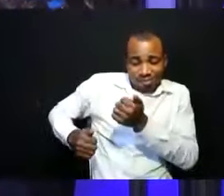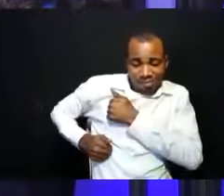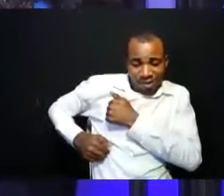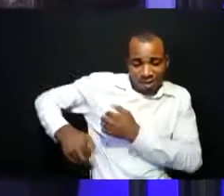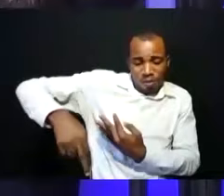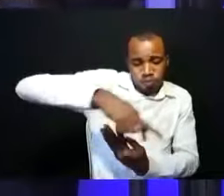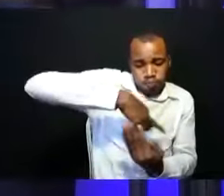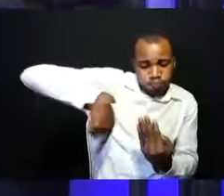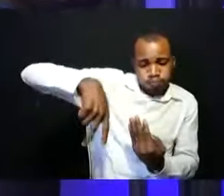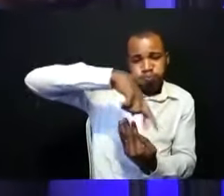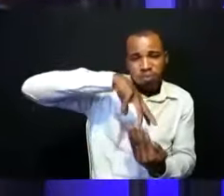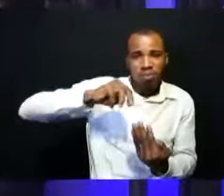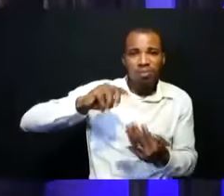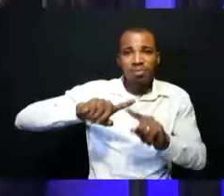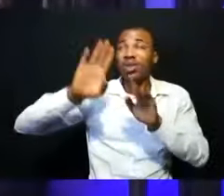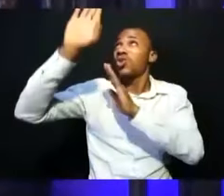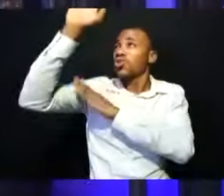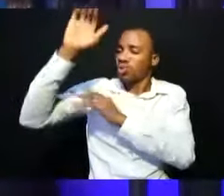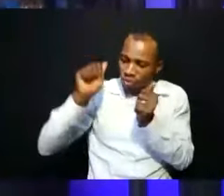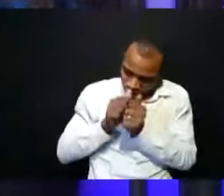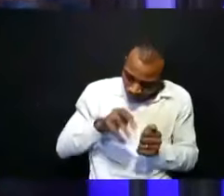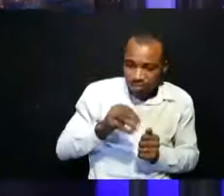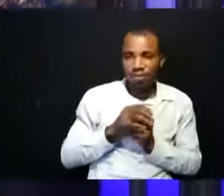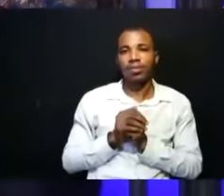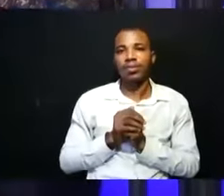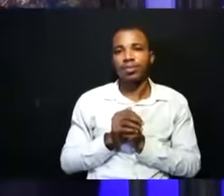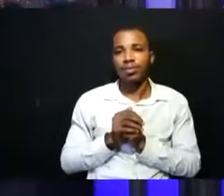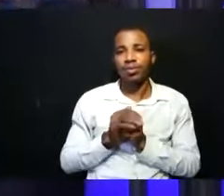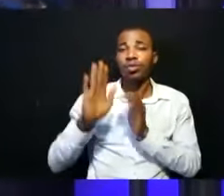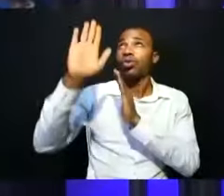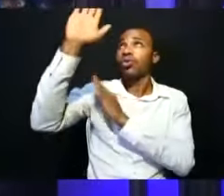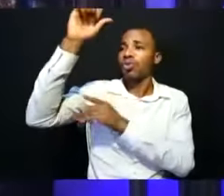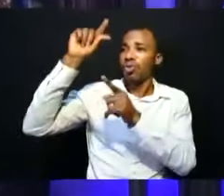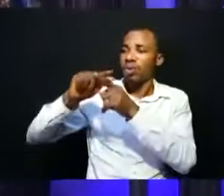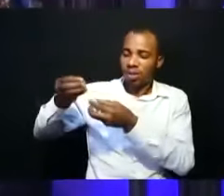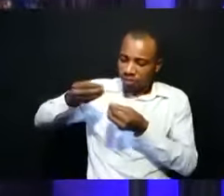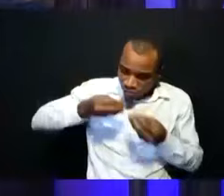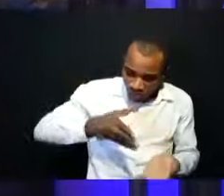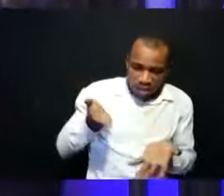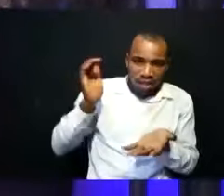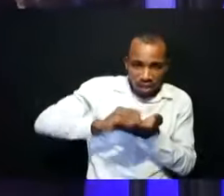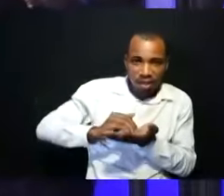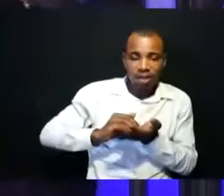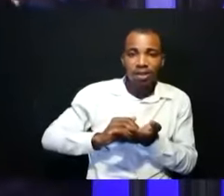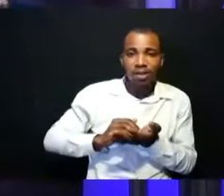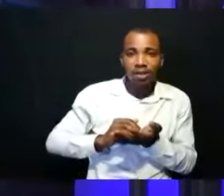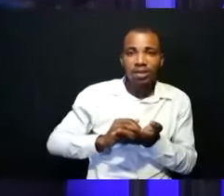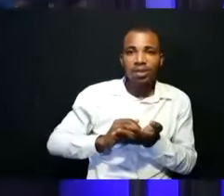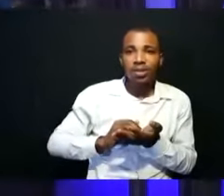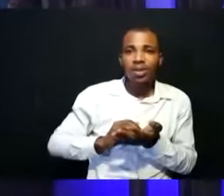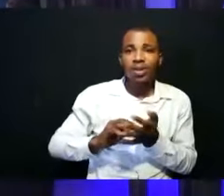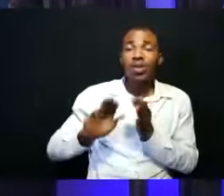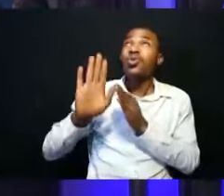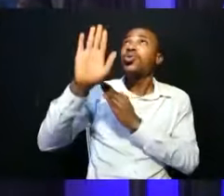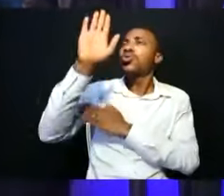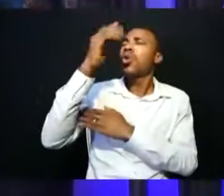escape. But God was with him. So the word of God came to him. You always partner with us and